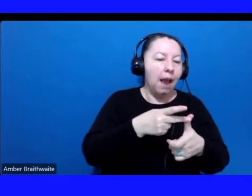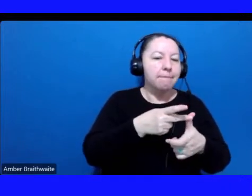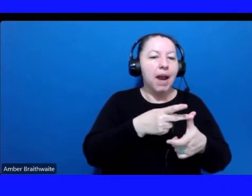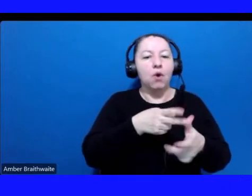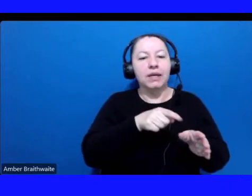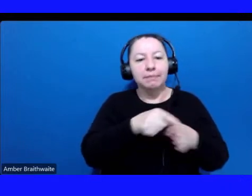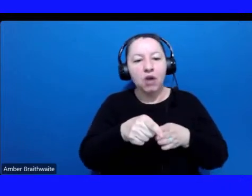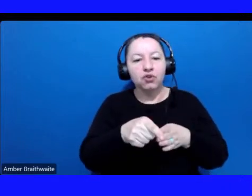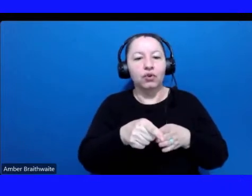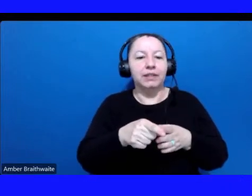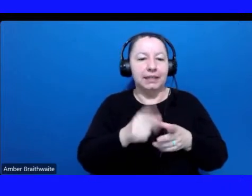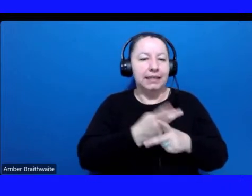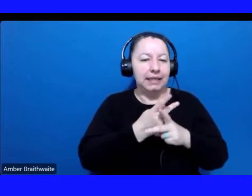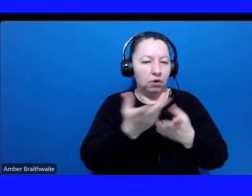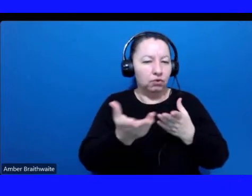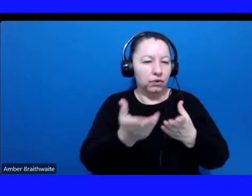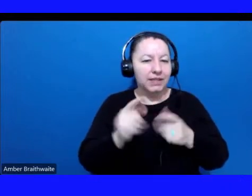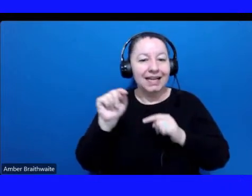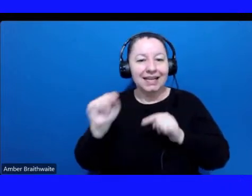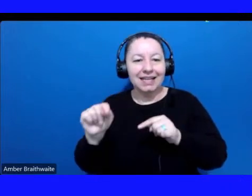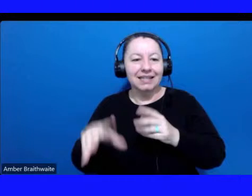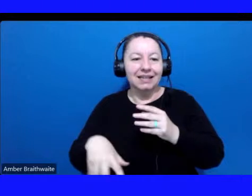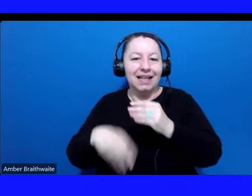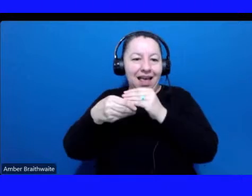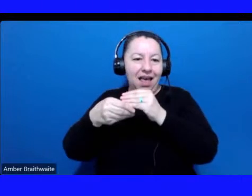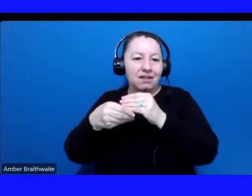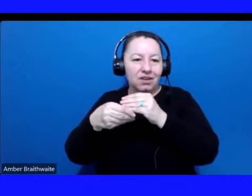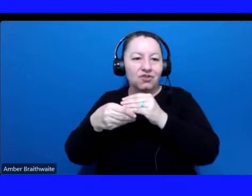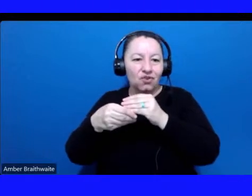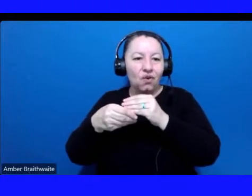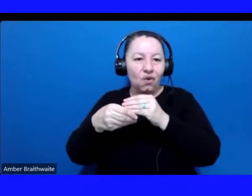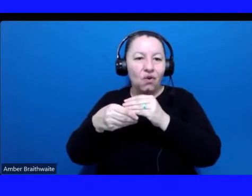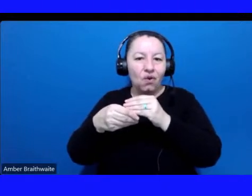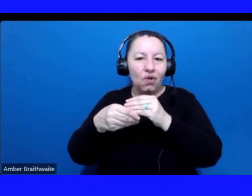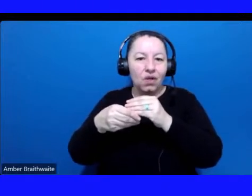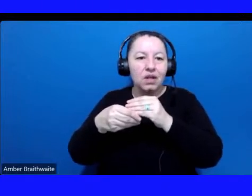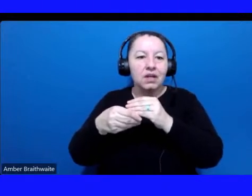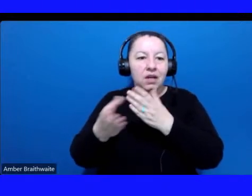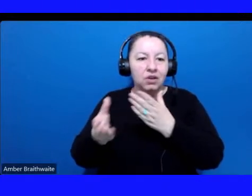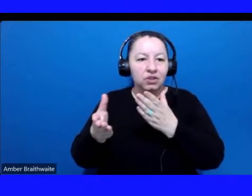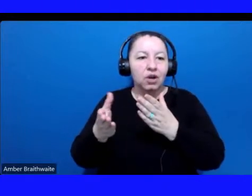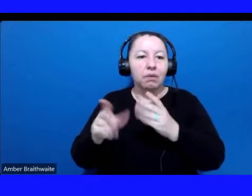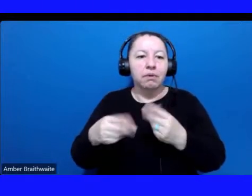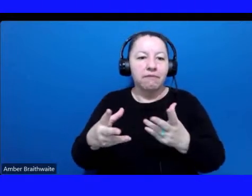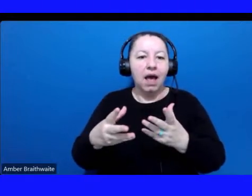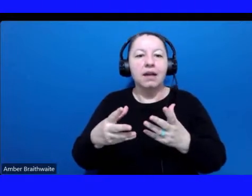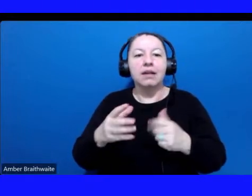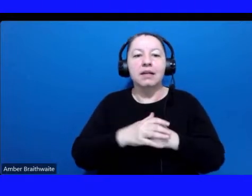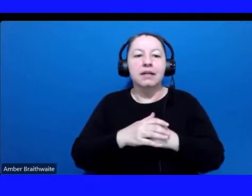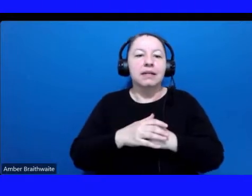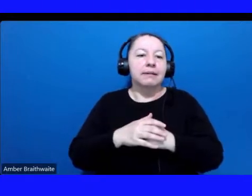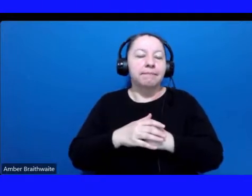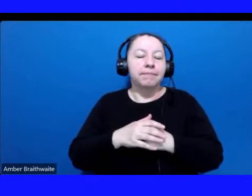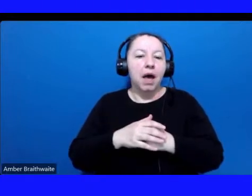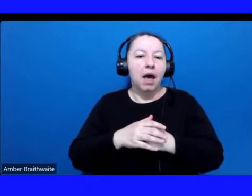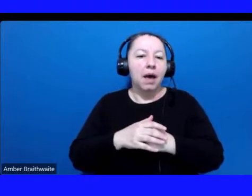transitioned eventually to either a primary care, specialty care, or other appropriate service.